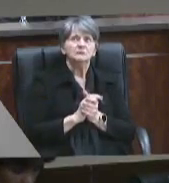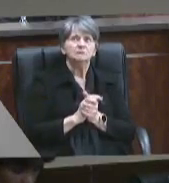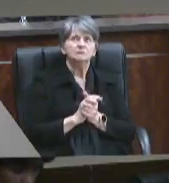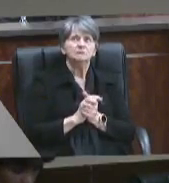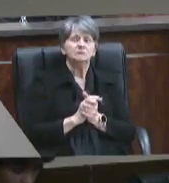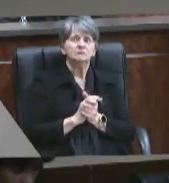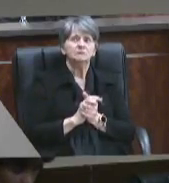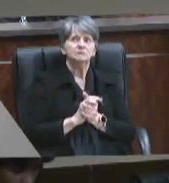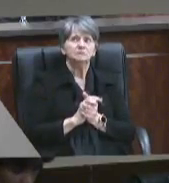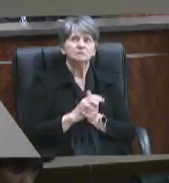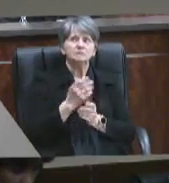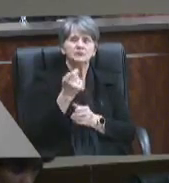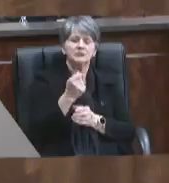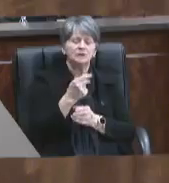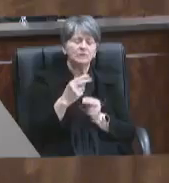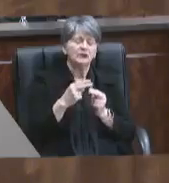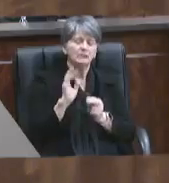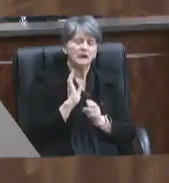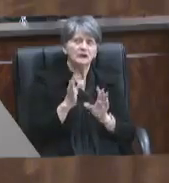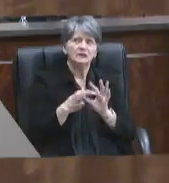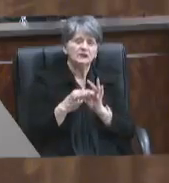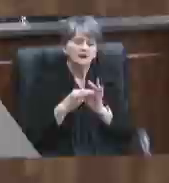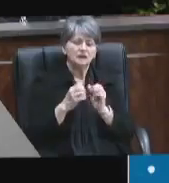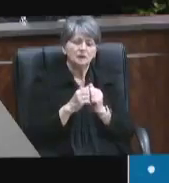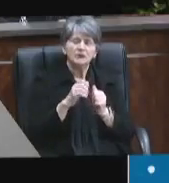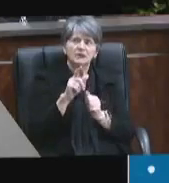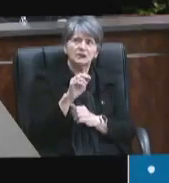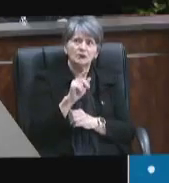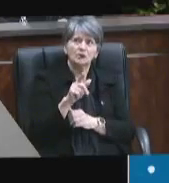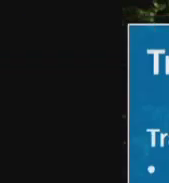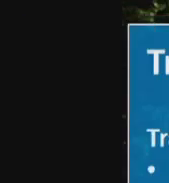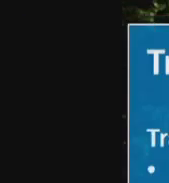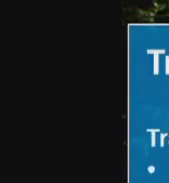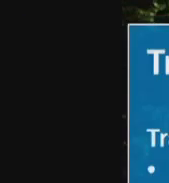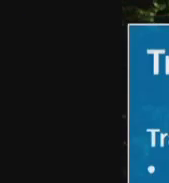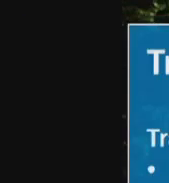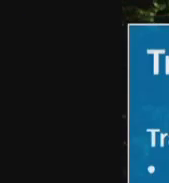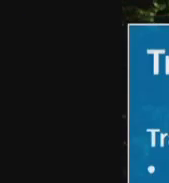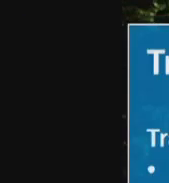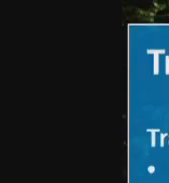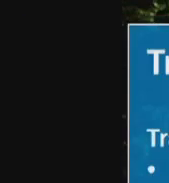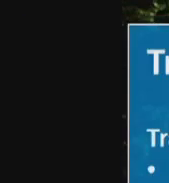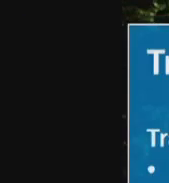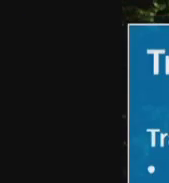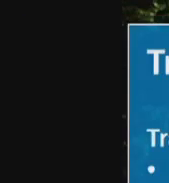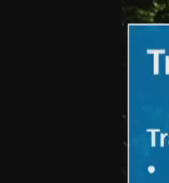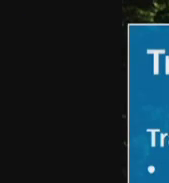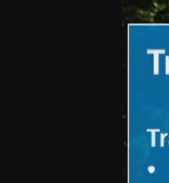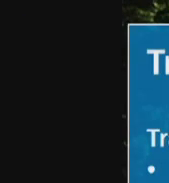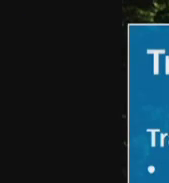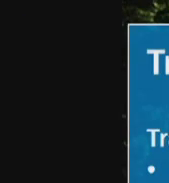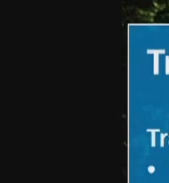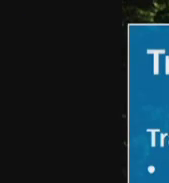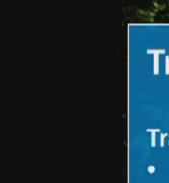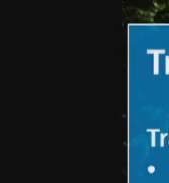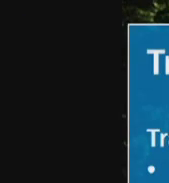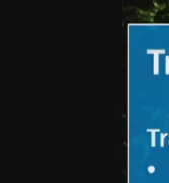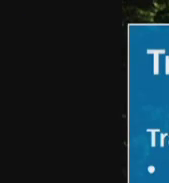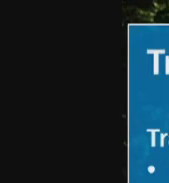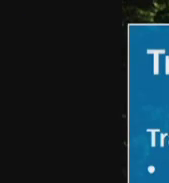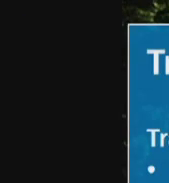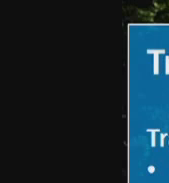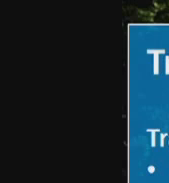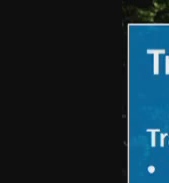connection with Laurel. As part of our long-range plan I mentioned a moment ago, and the 6-year plan called the Transportation